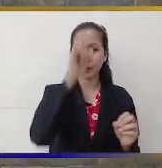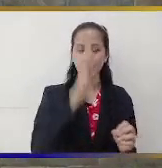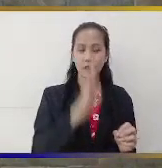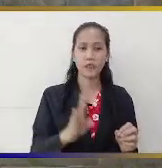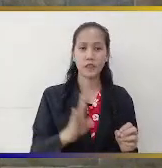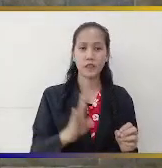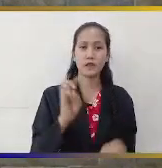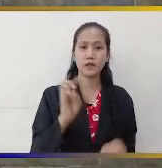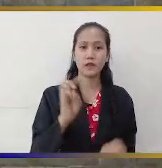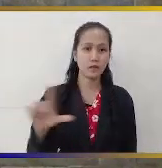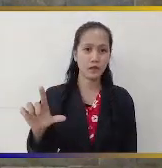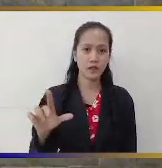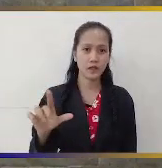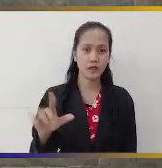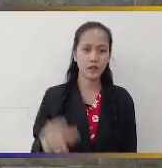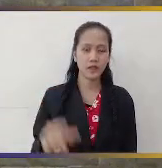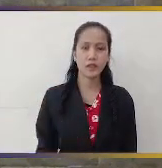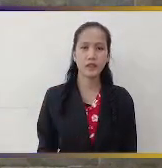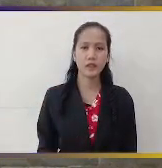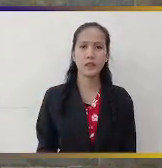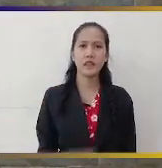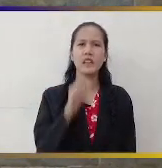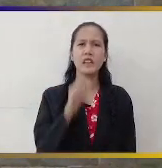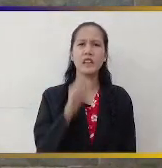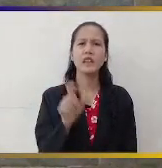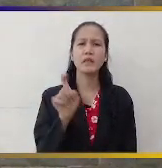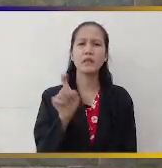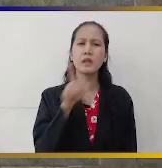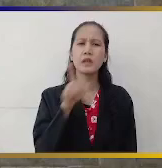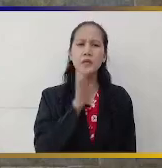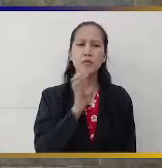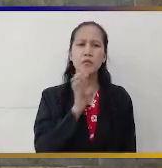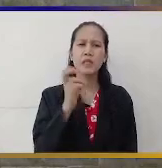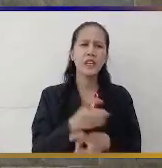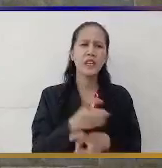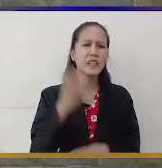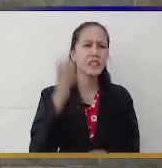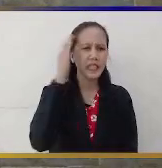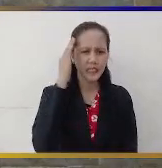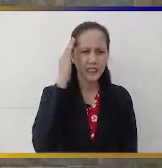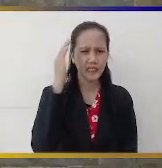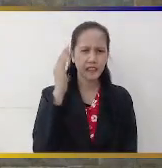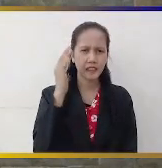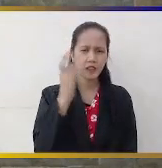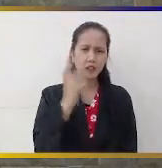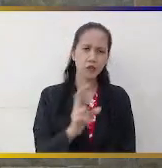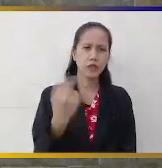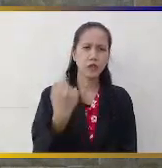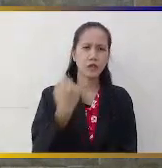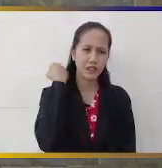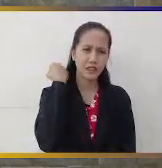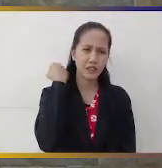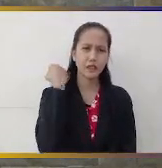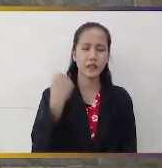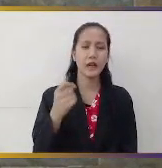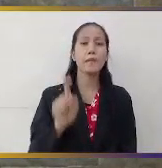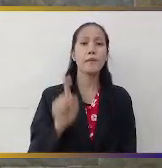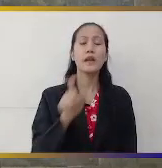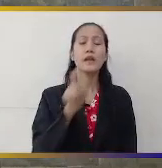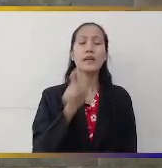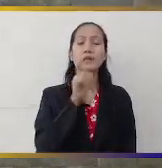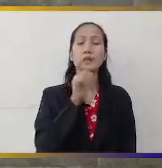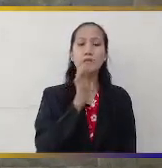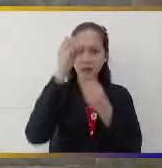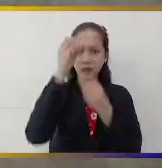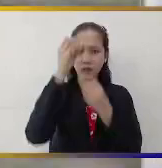to be rebellious. You don't have to be stubborn. You don't have to be proud or vengeful. You can live in but when did that happen?